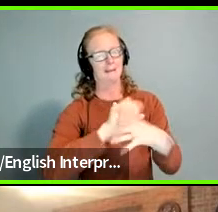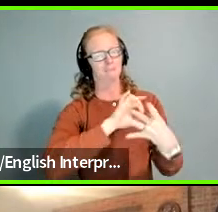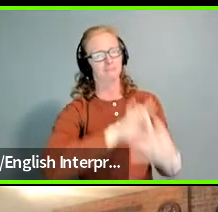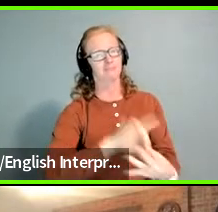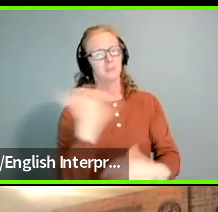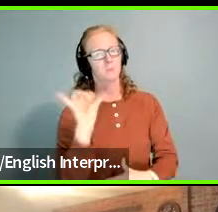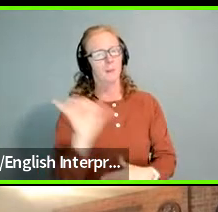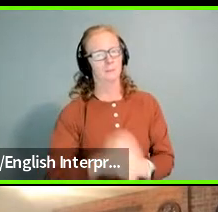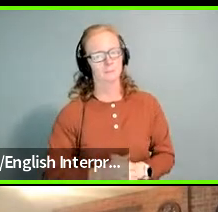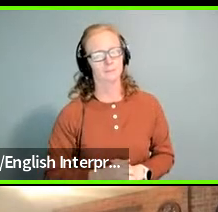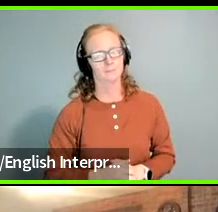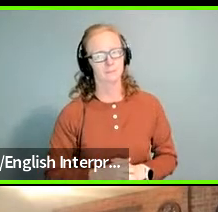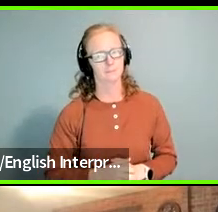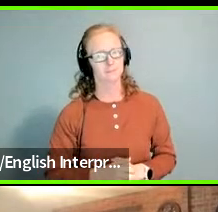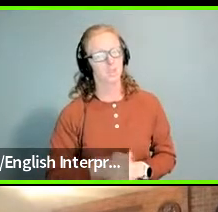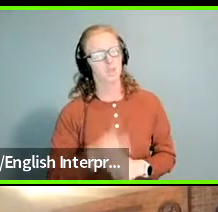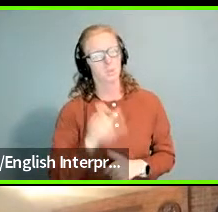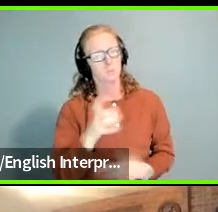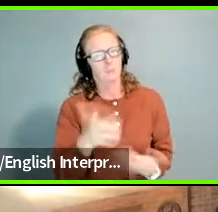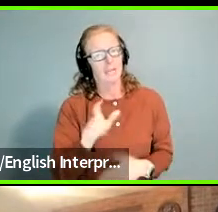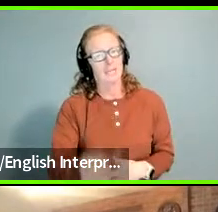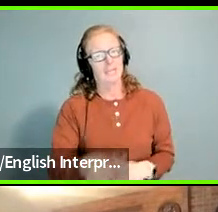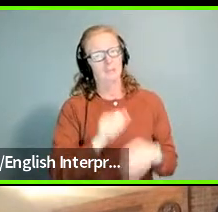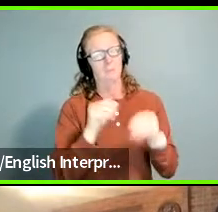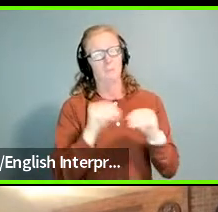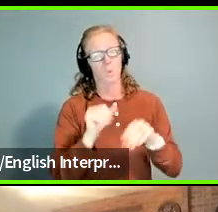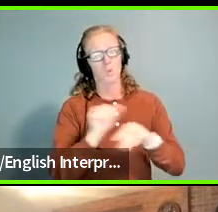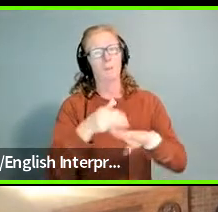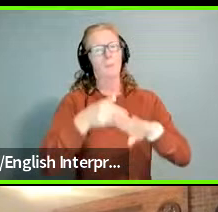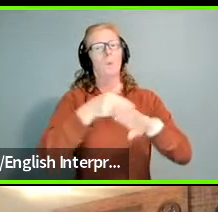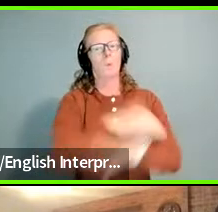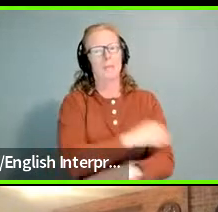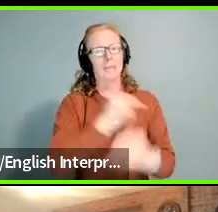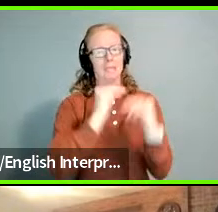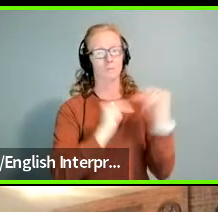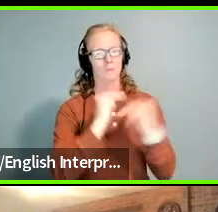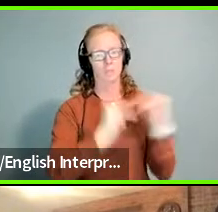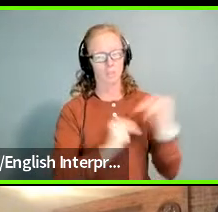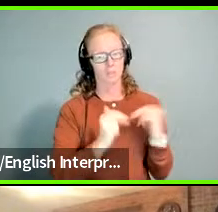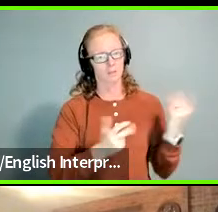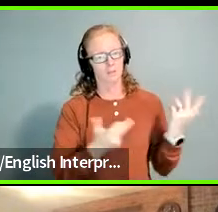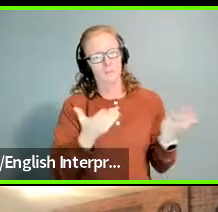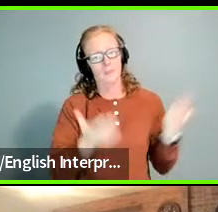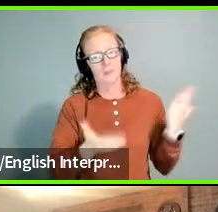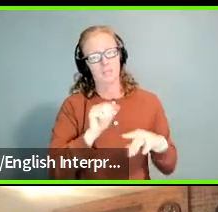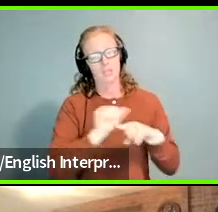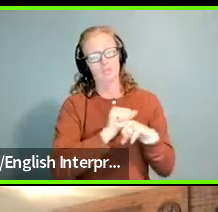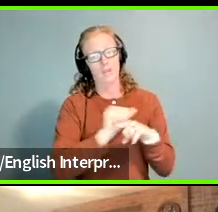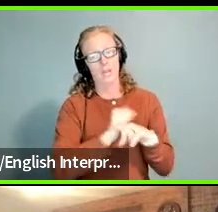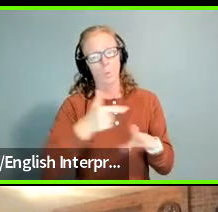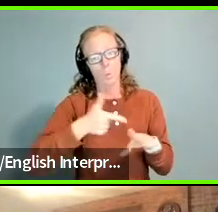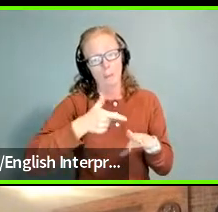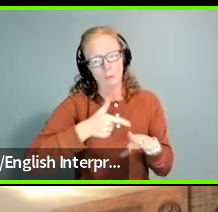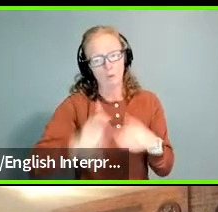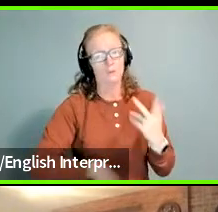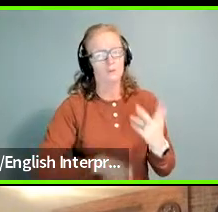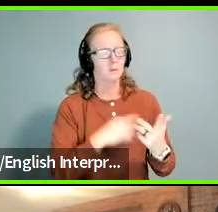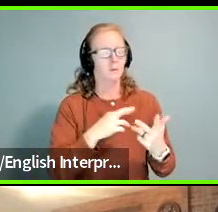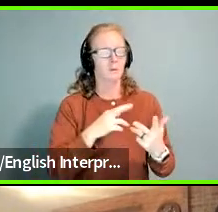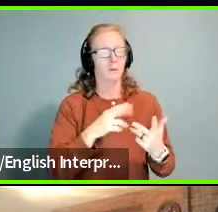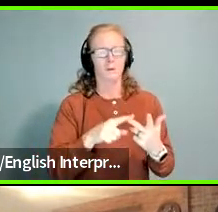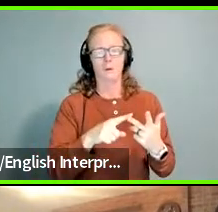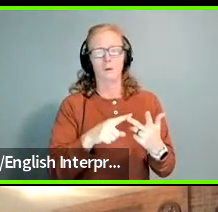might need during, pre-construction, where we might be able to train welders, or we might be able to